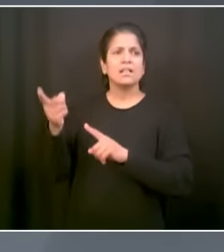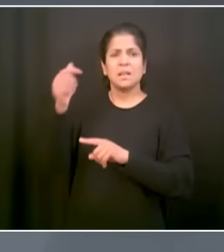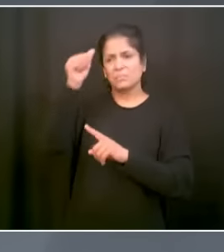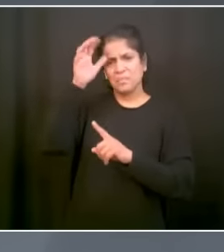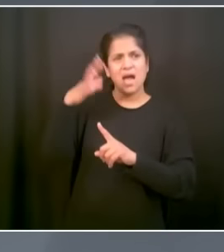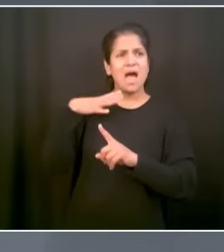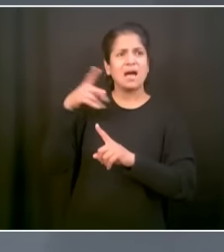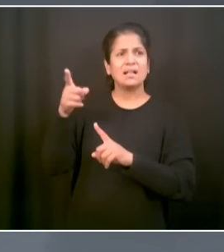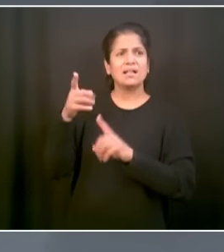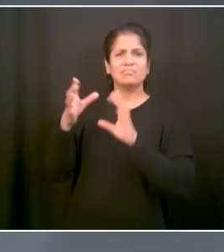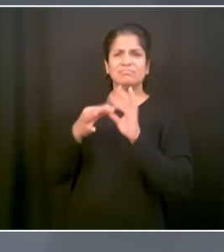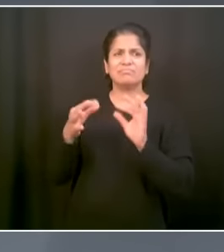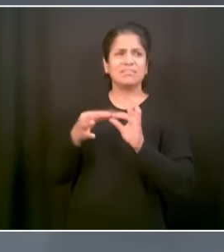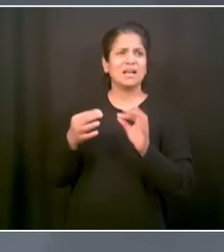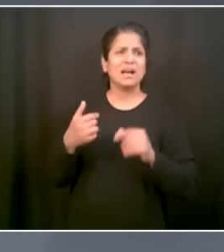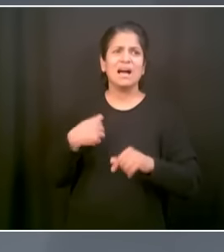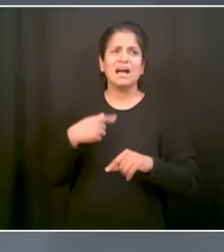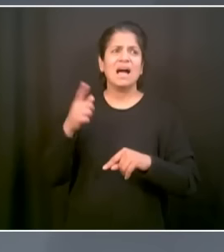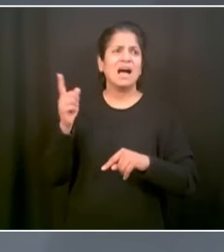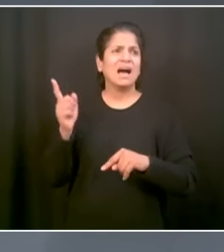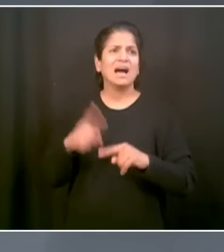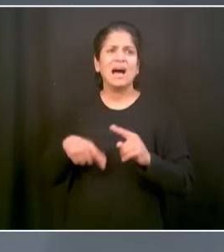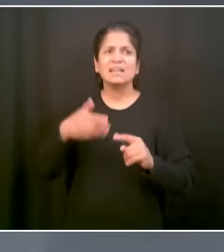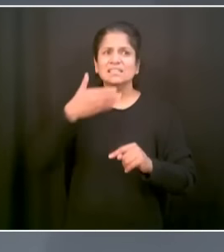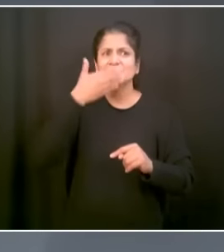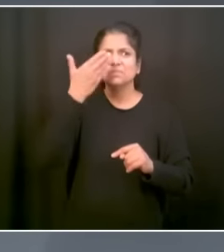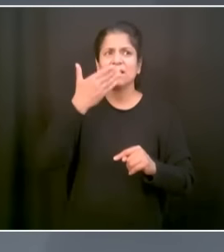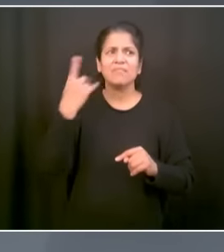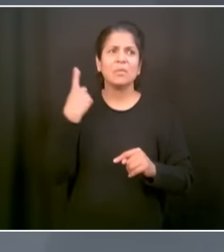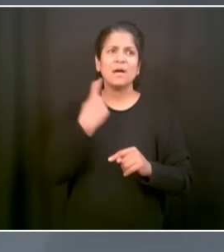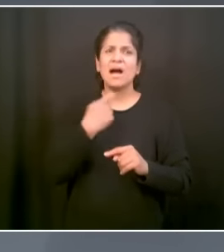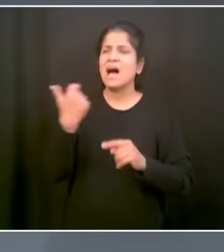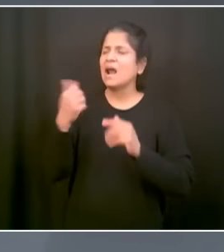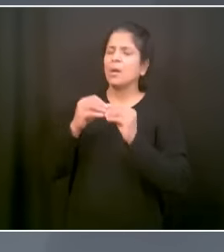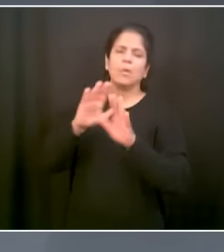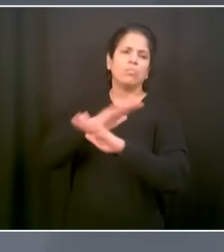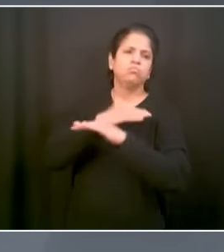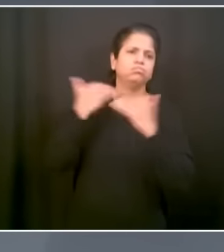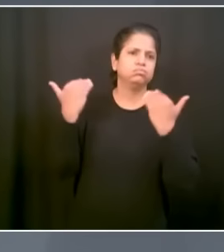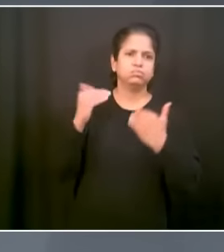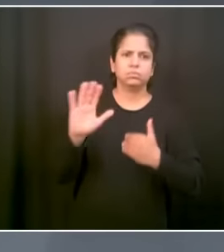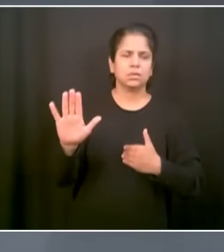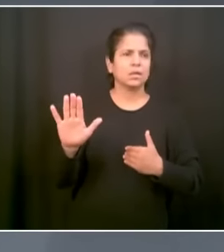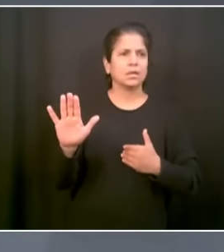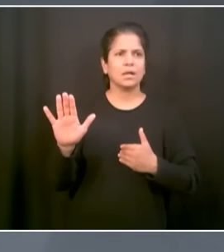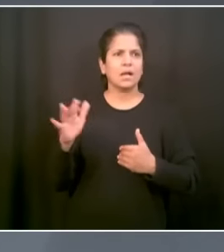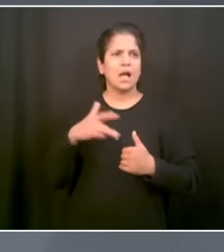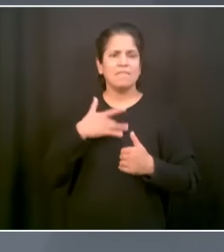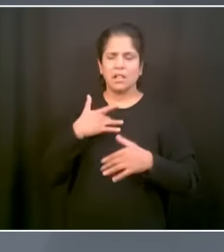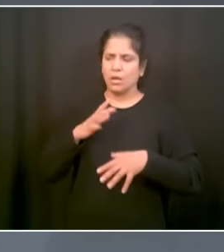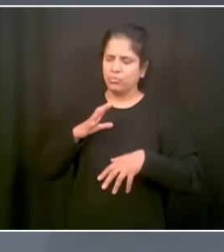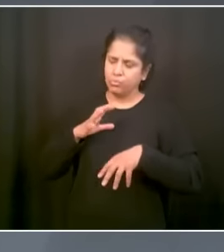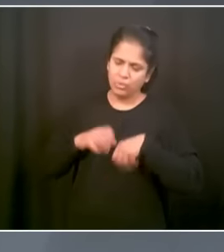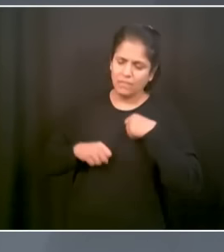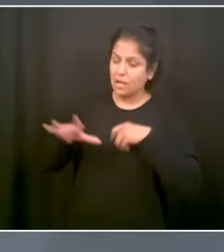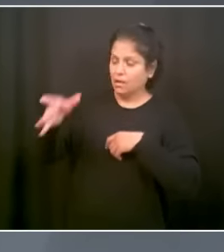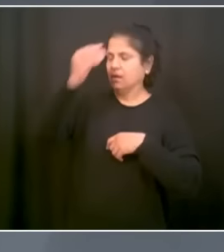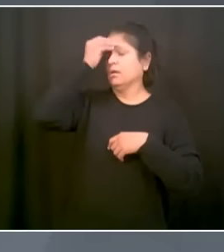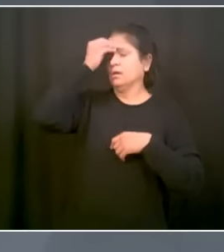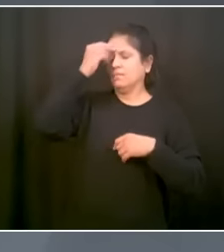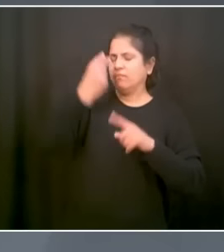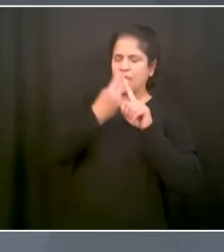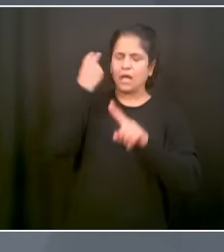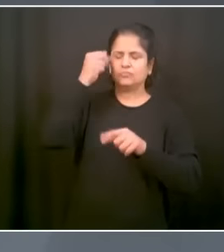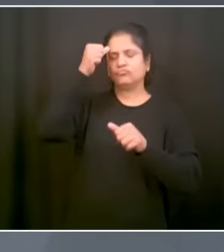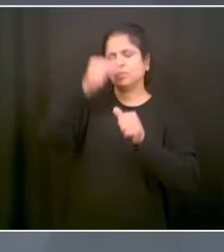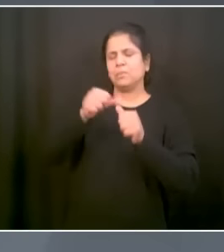her perfume in the lobby any longer, that it was causing him a heartbreak that was too much to experience every day. And